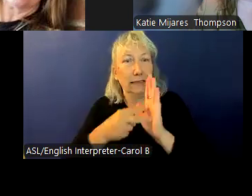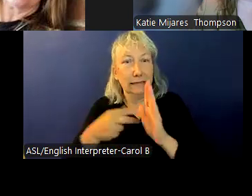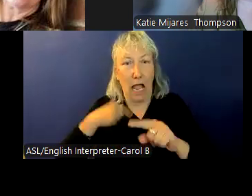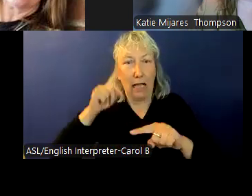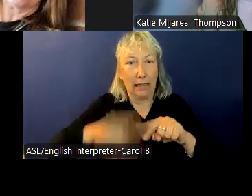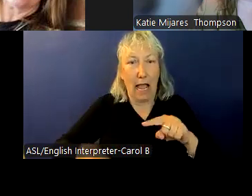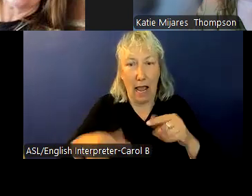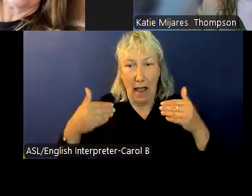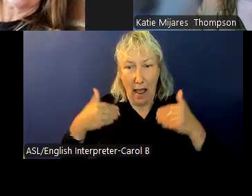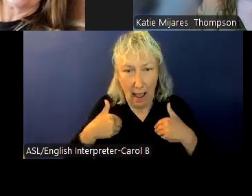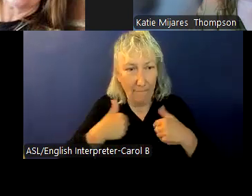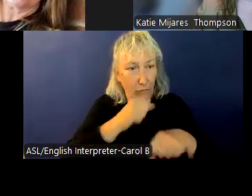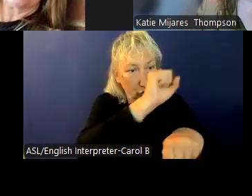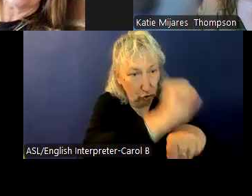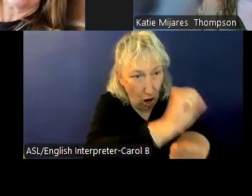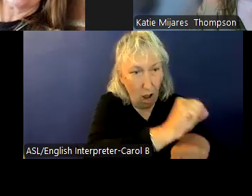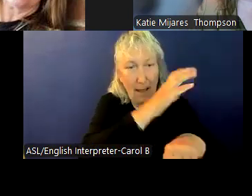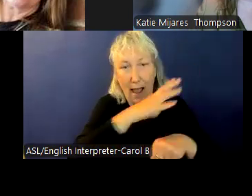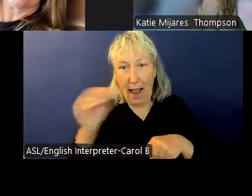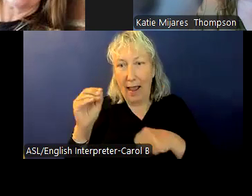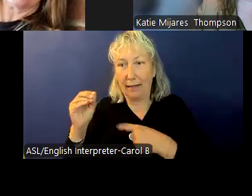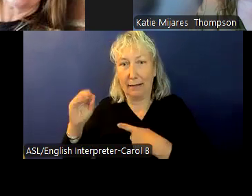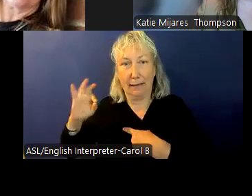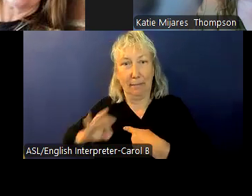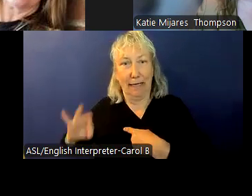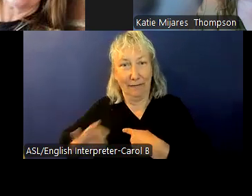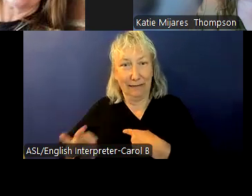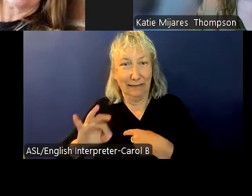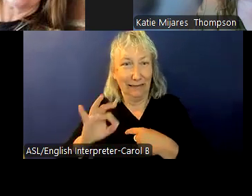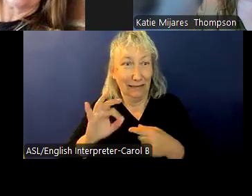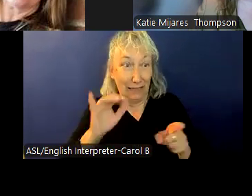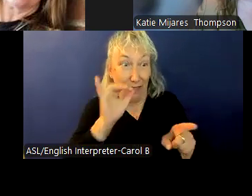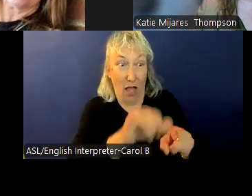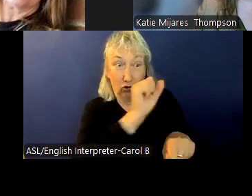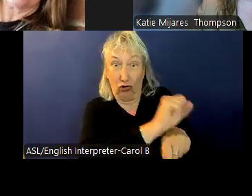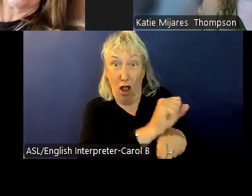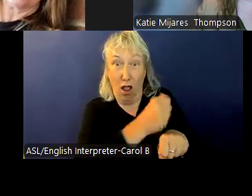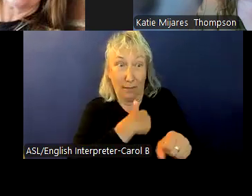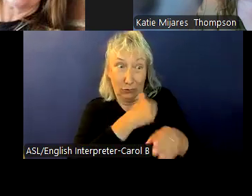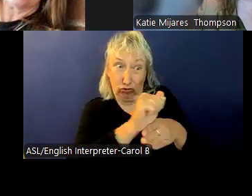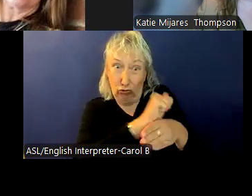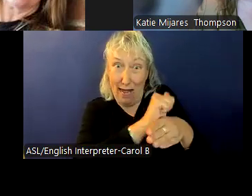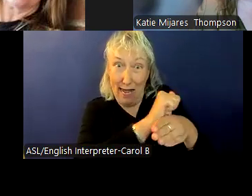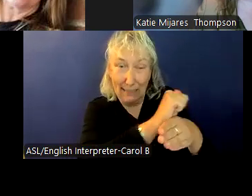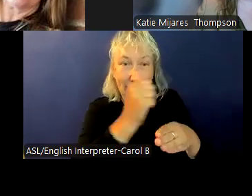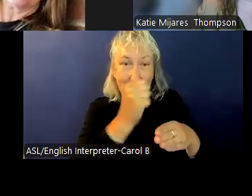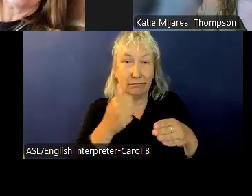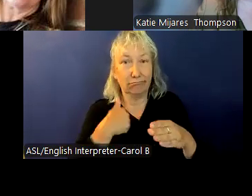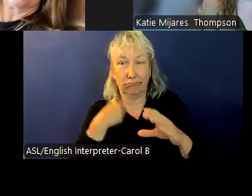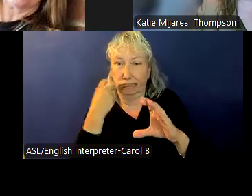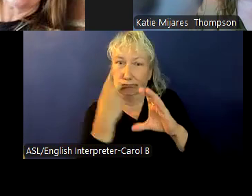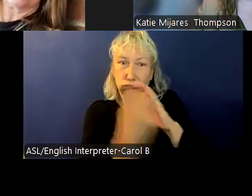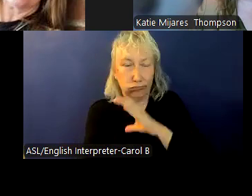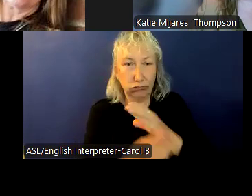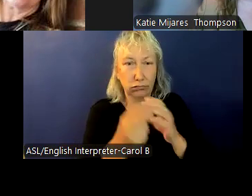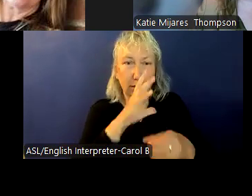while working the job that I'm currently getting training for, which is one of the reasons that I became so heavily involved in the Disability Health